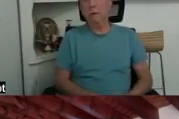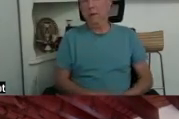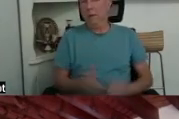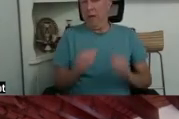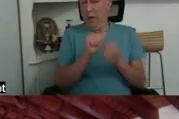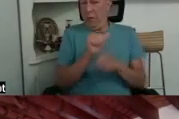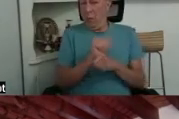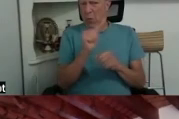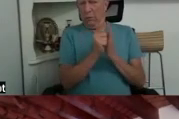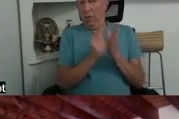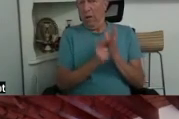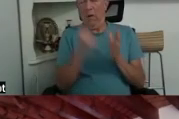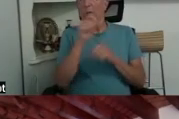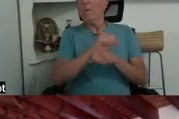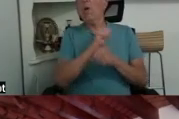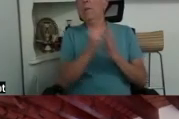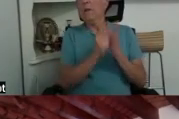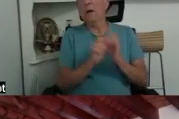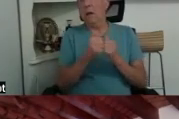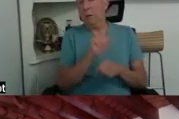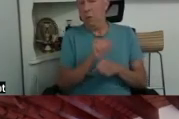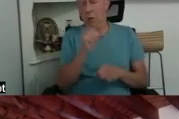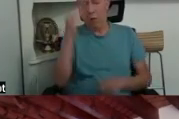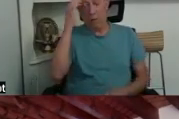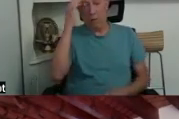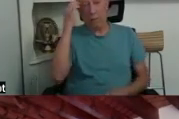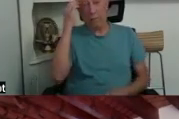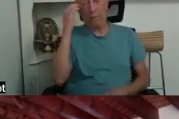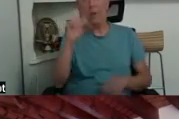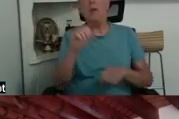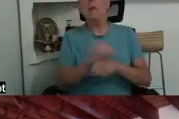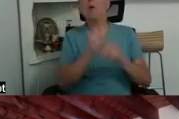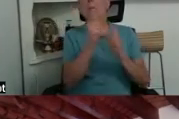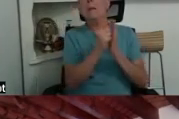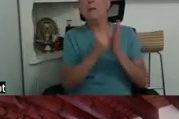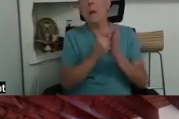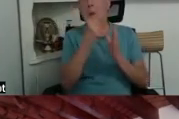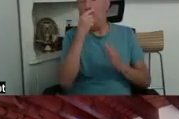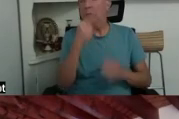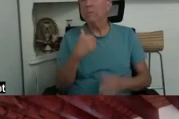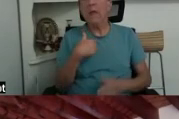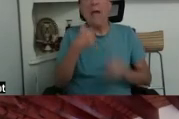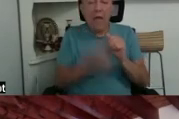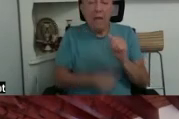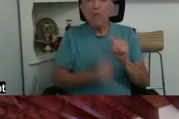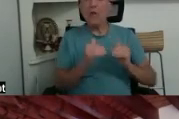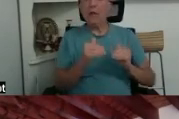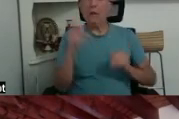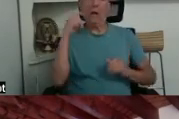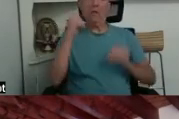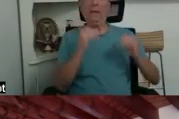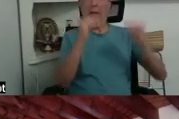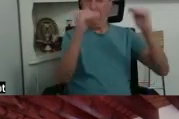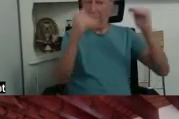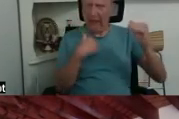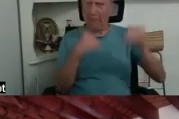work when it comes to employment law? So, employment laws exist at all levels of government, federal,